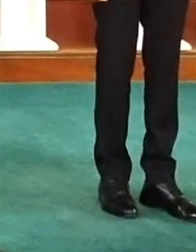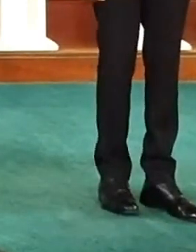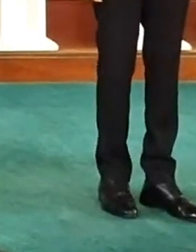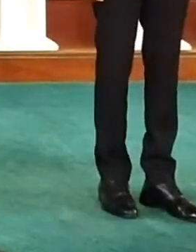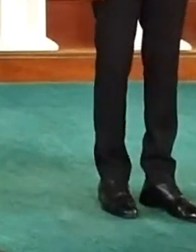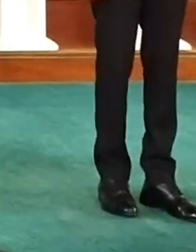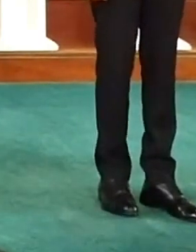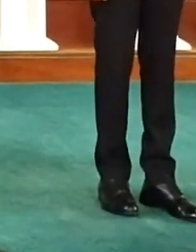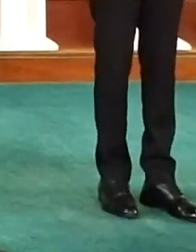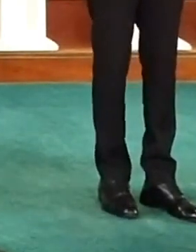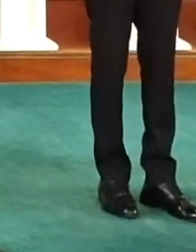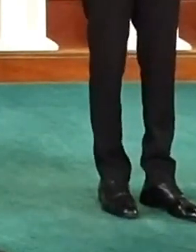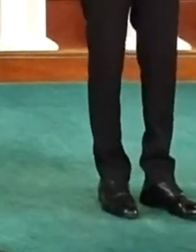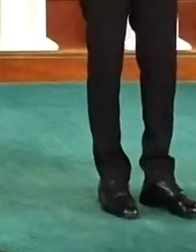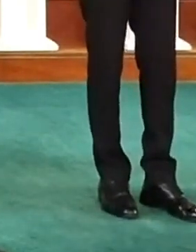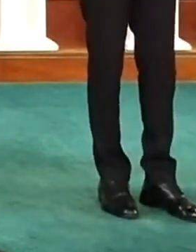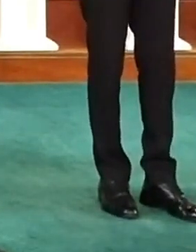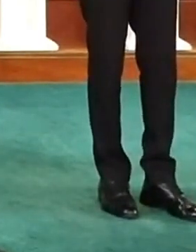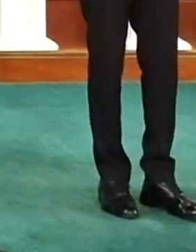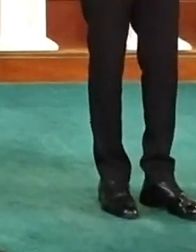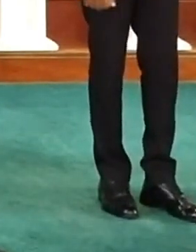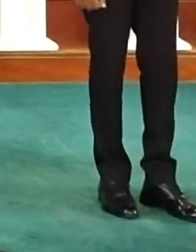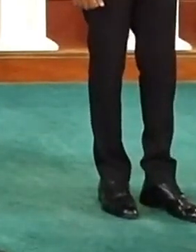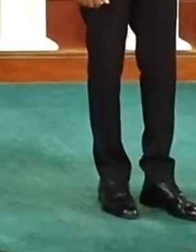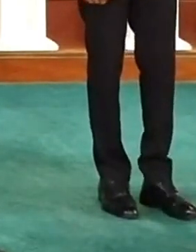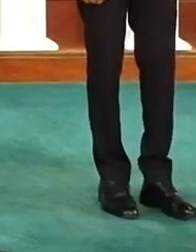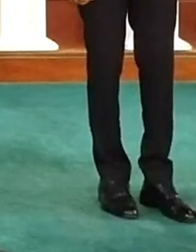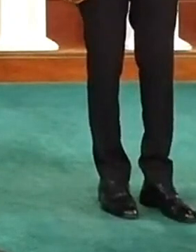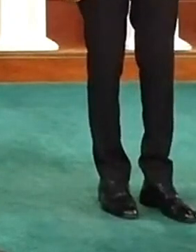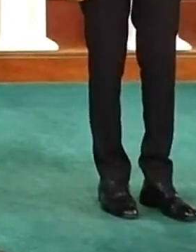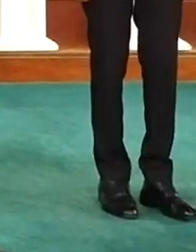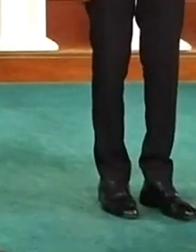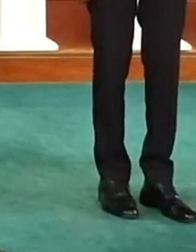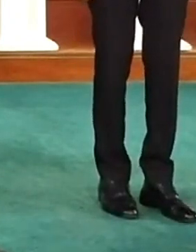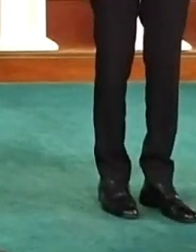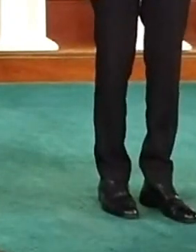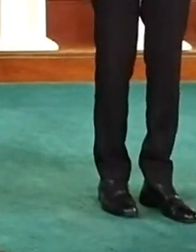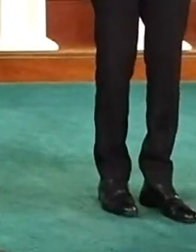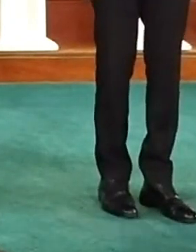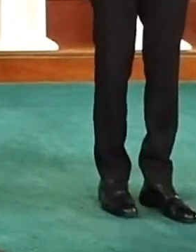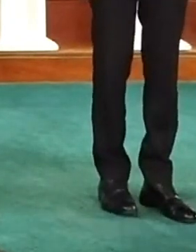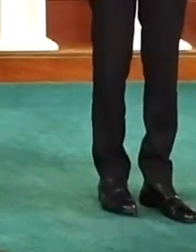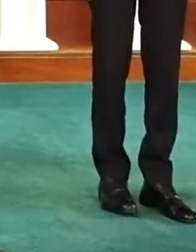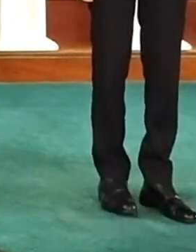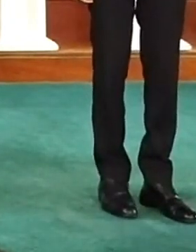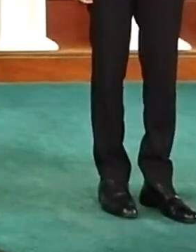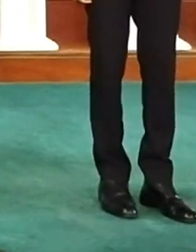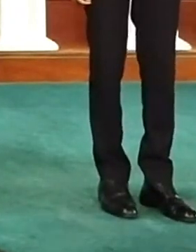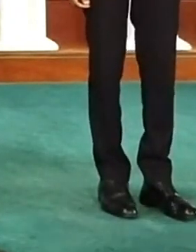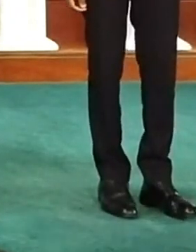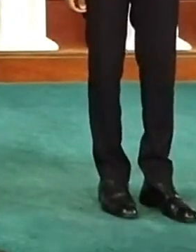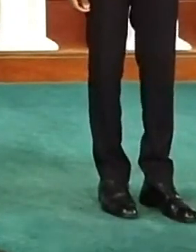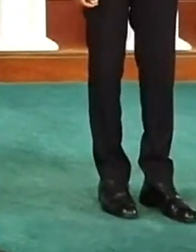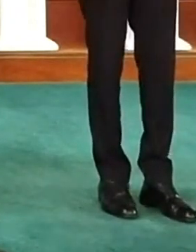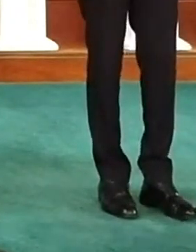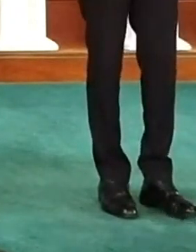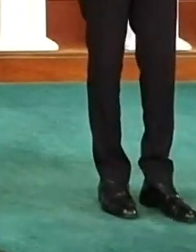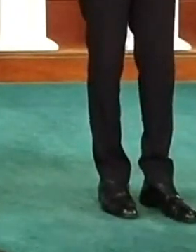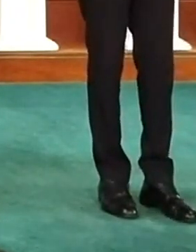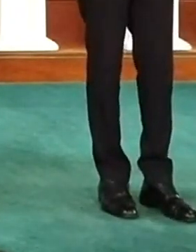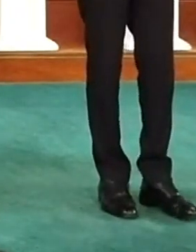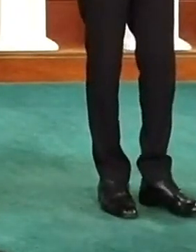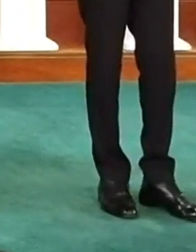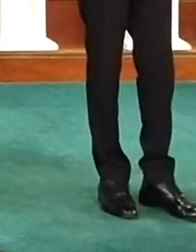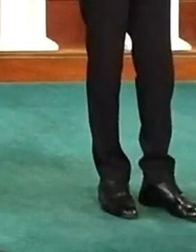to save. For me his precious blood he shed,